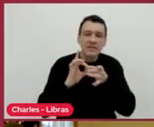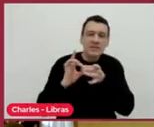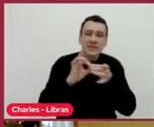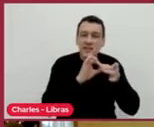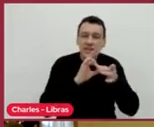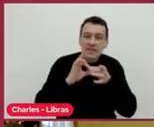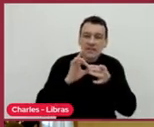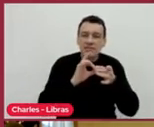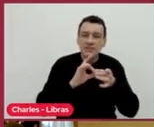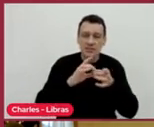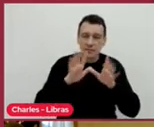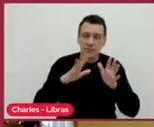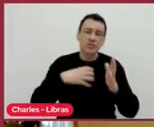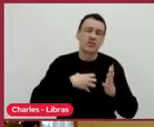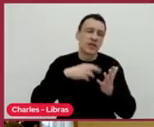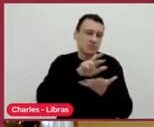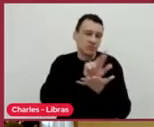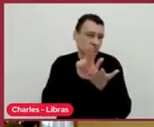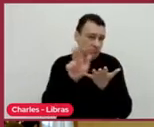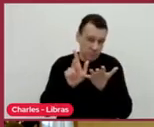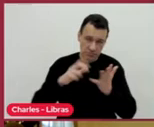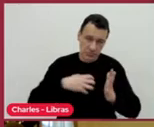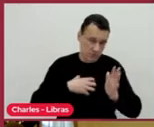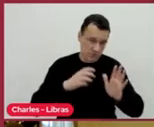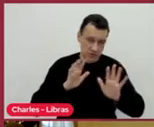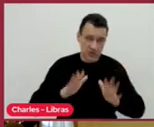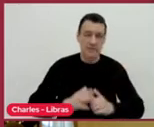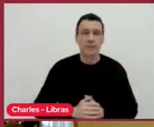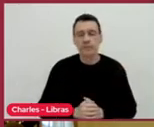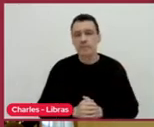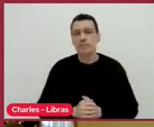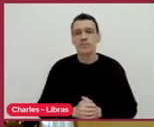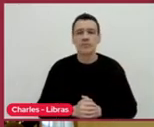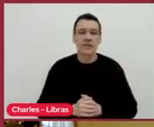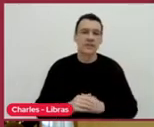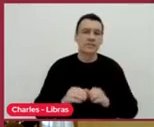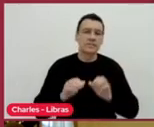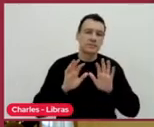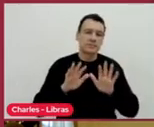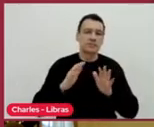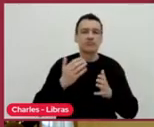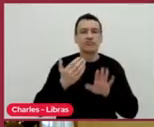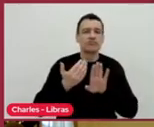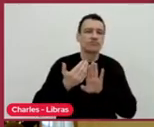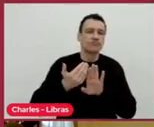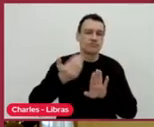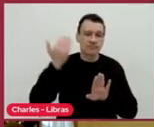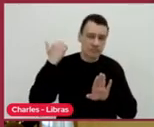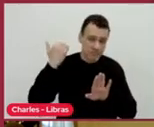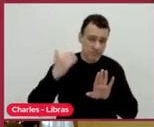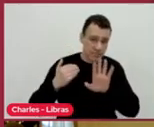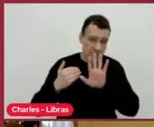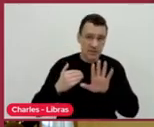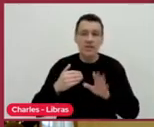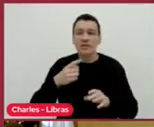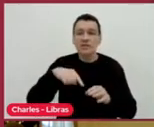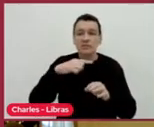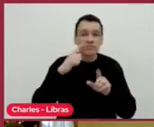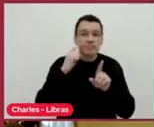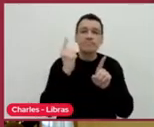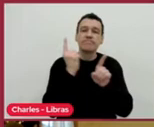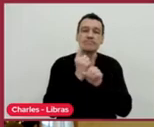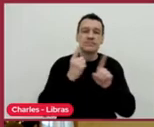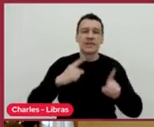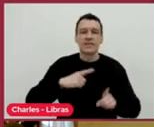And that's not fun. I did this a lot in the past, and then you discover that you needed data from here, and then